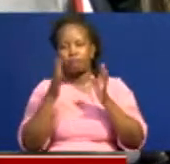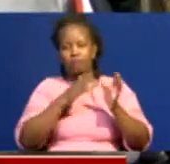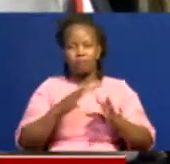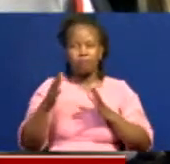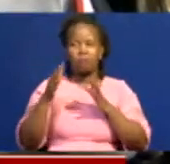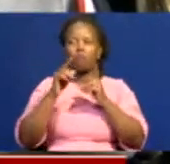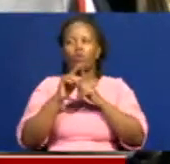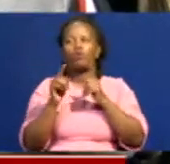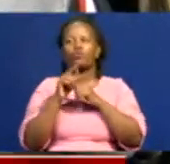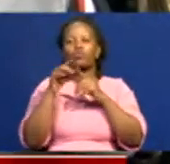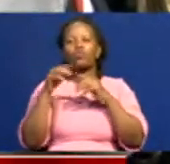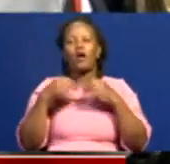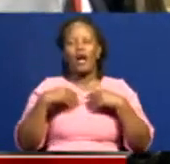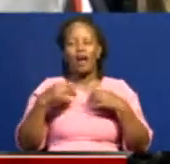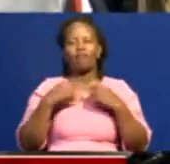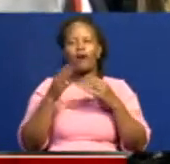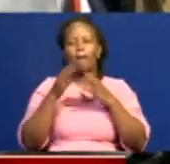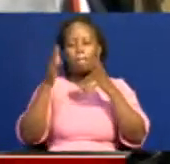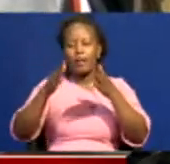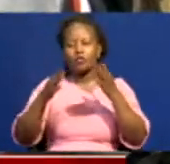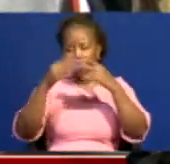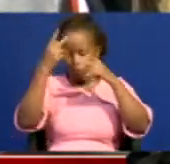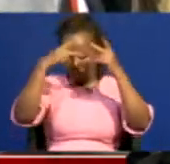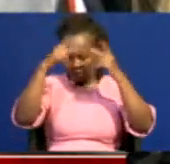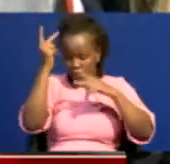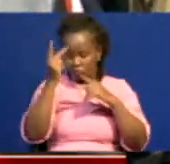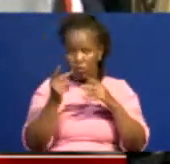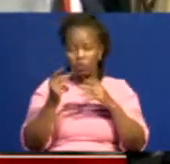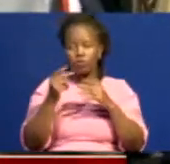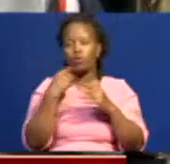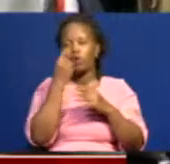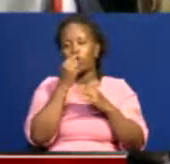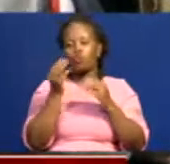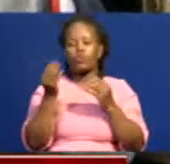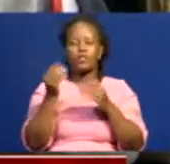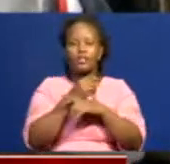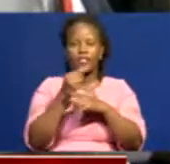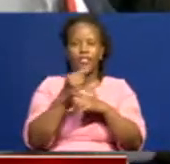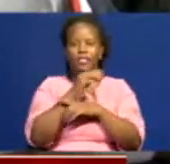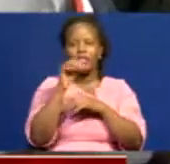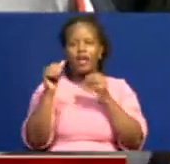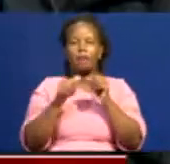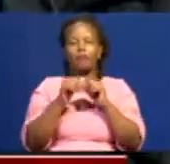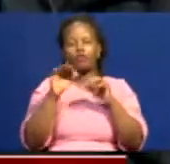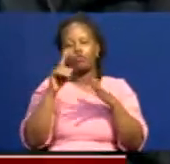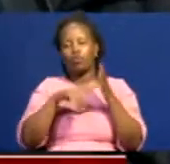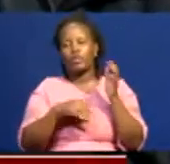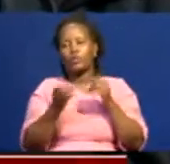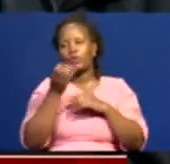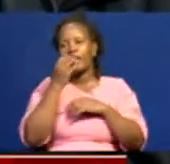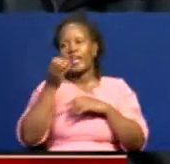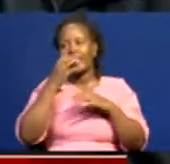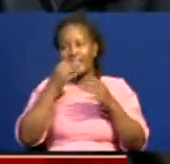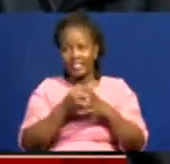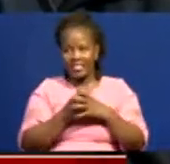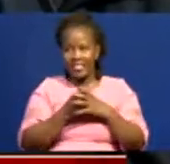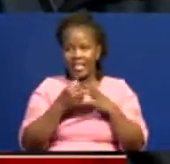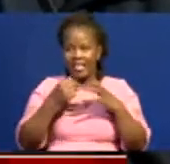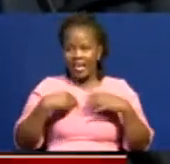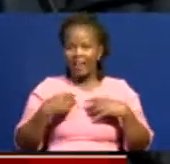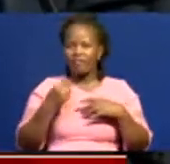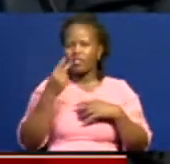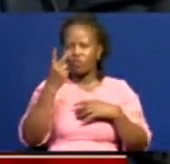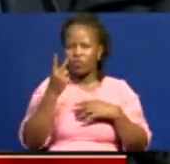qualified nutritionist who is checking the aspects and the nutrition of the athletes. Getting 28,